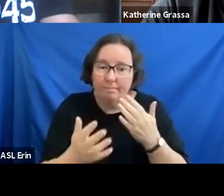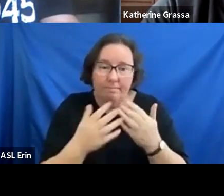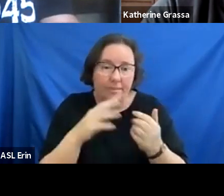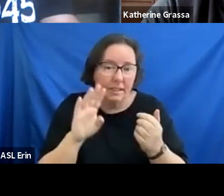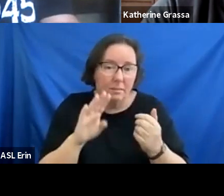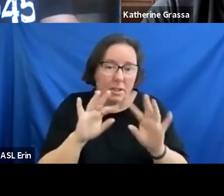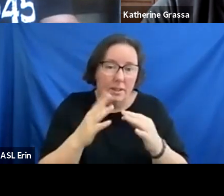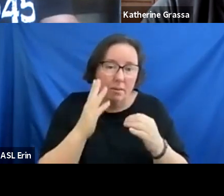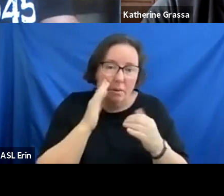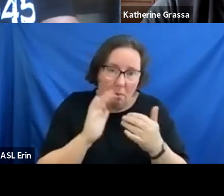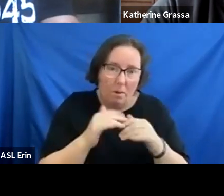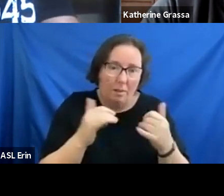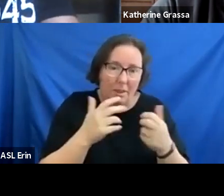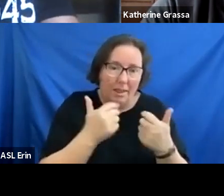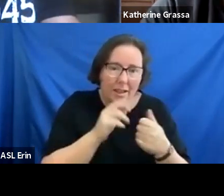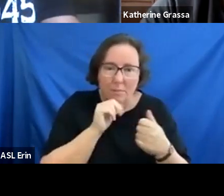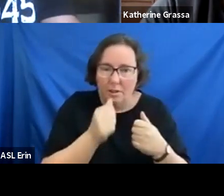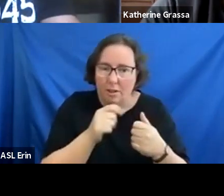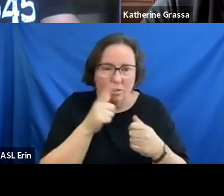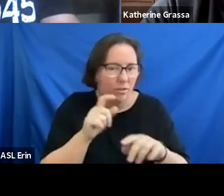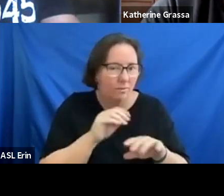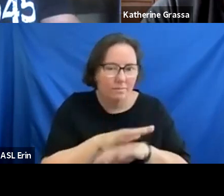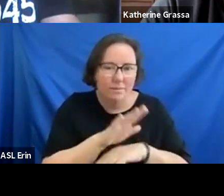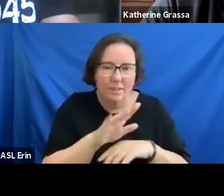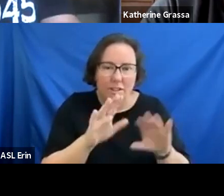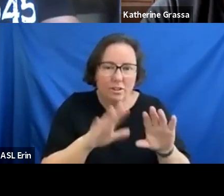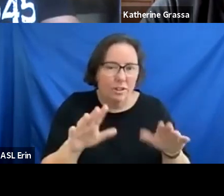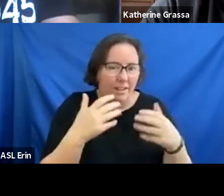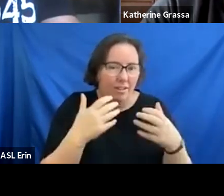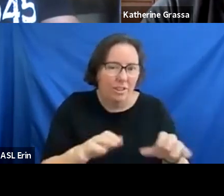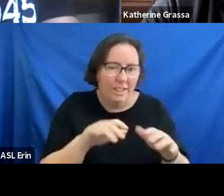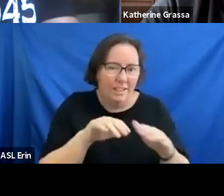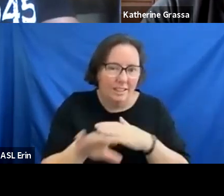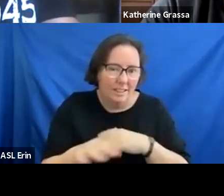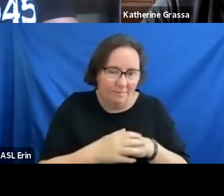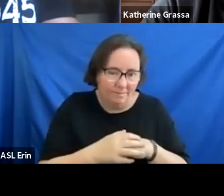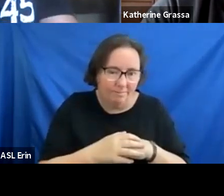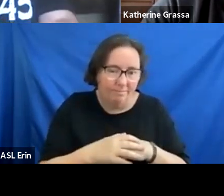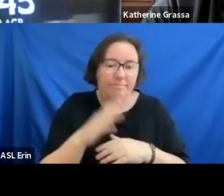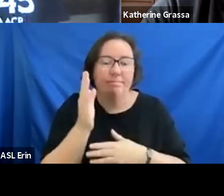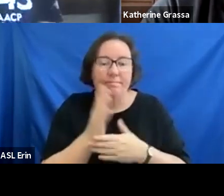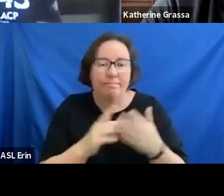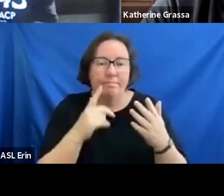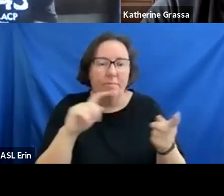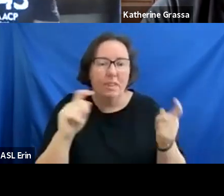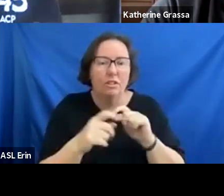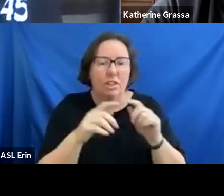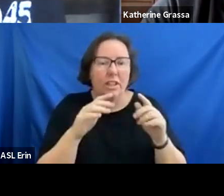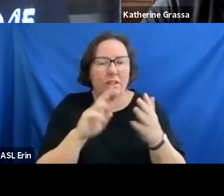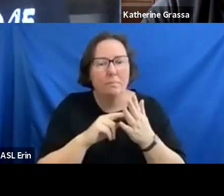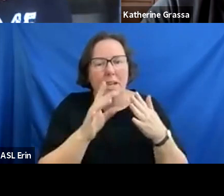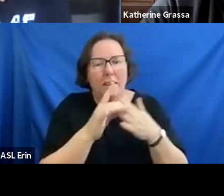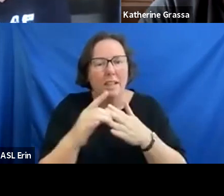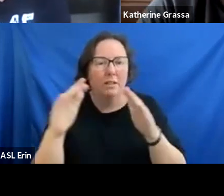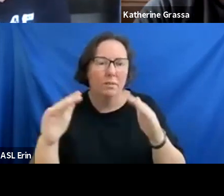family knows how to play the game or not should not factor into their child's chance. The claim by some that changing admissions would lead to lower school quality